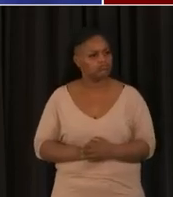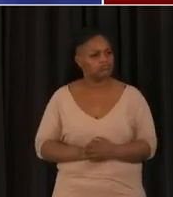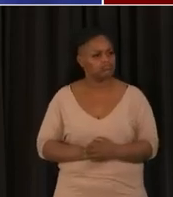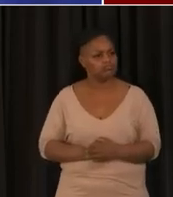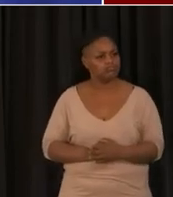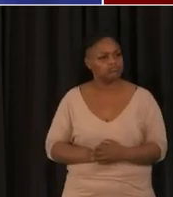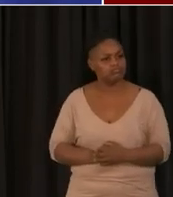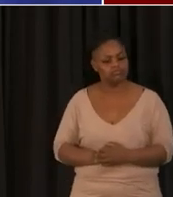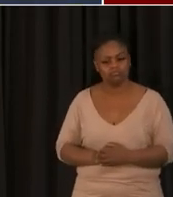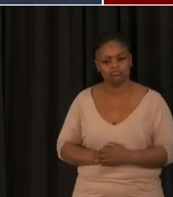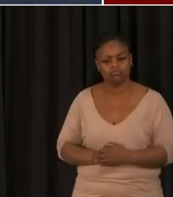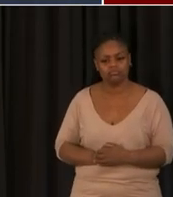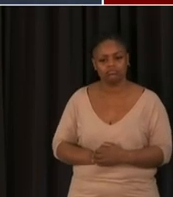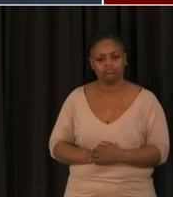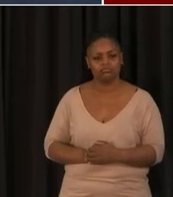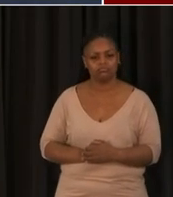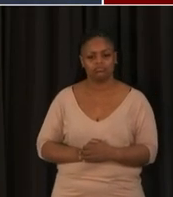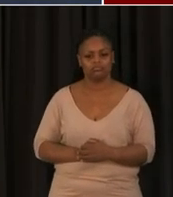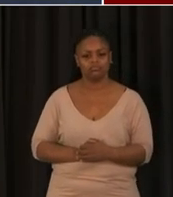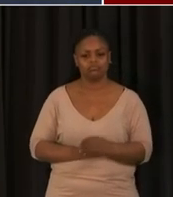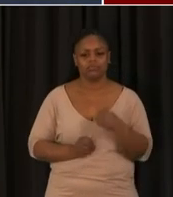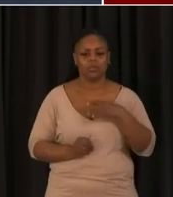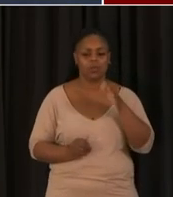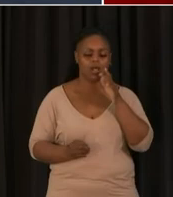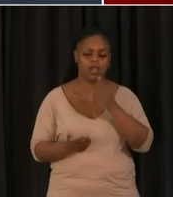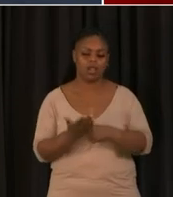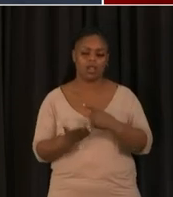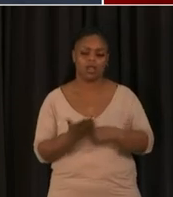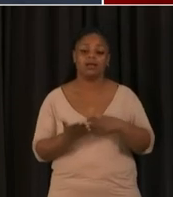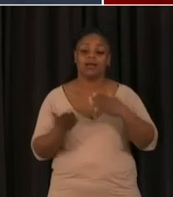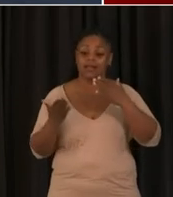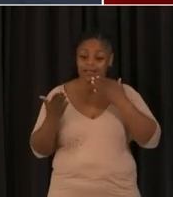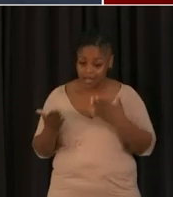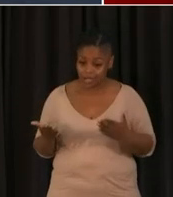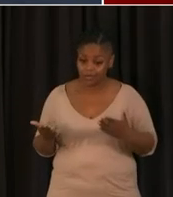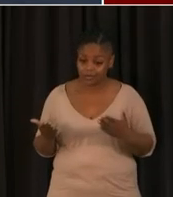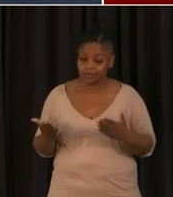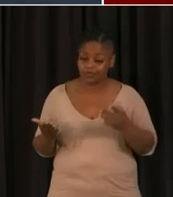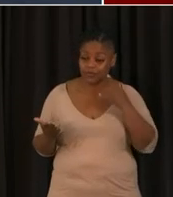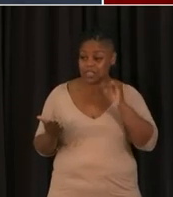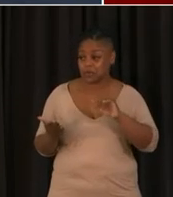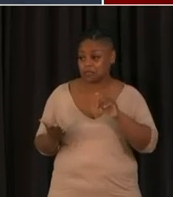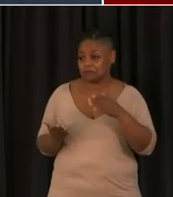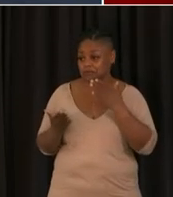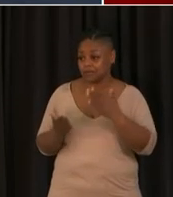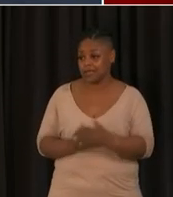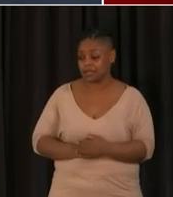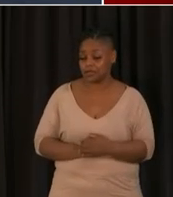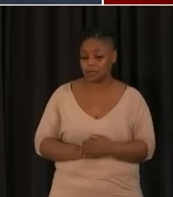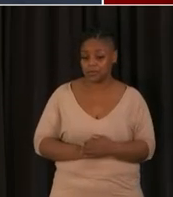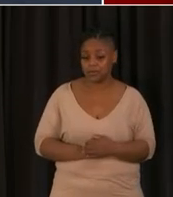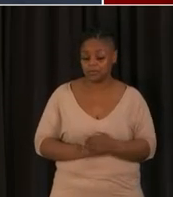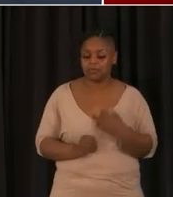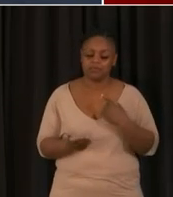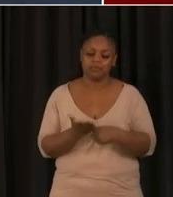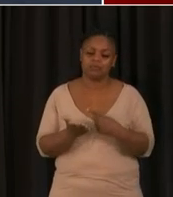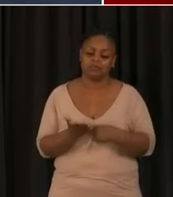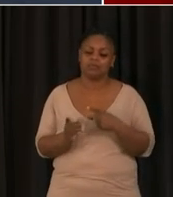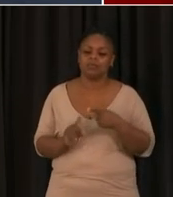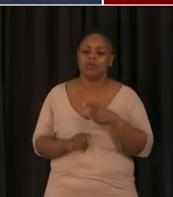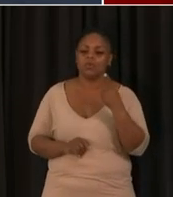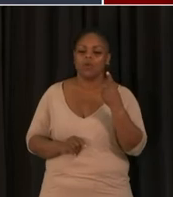of expect to talk about, or how should they prepare for when they do have their appointment? So the navigator has information to